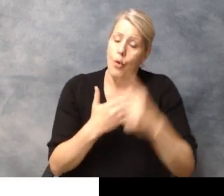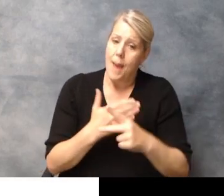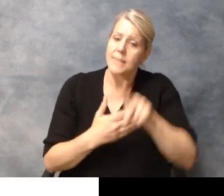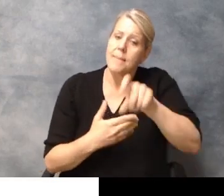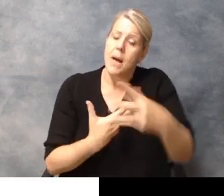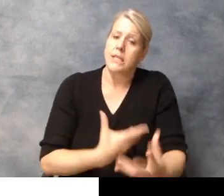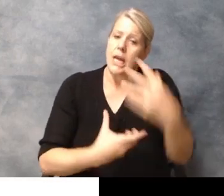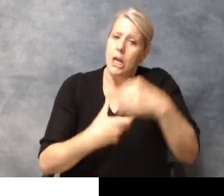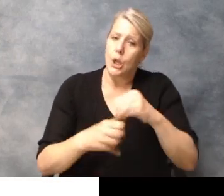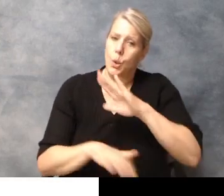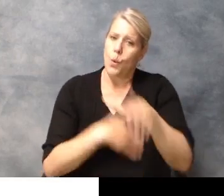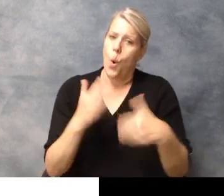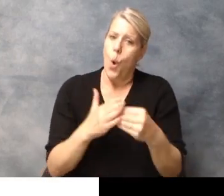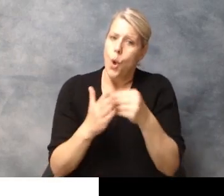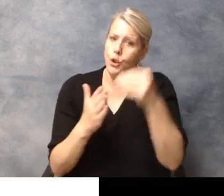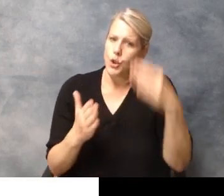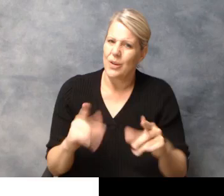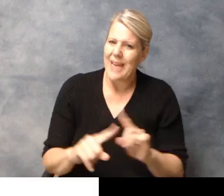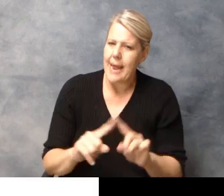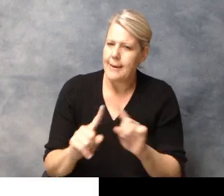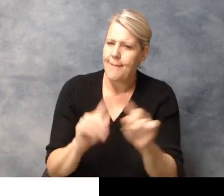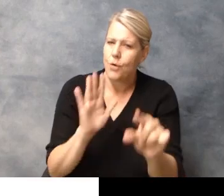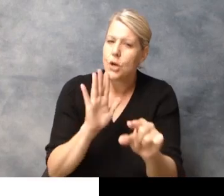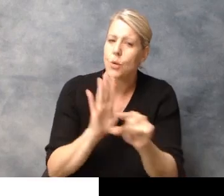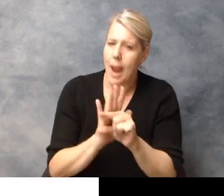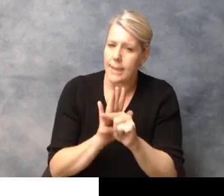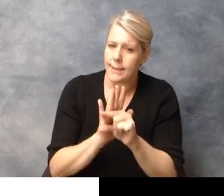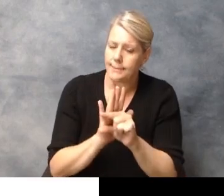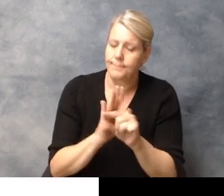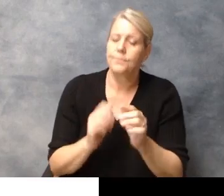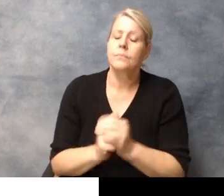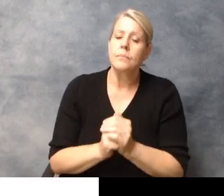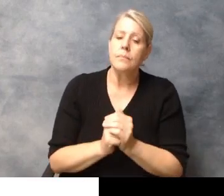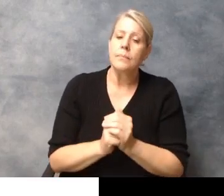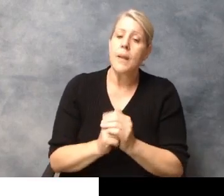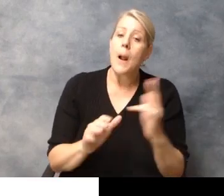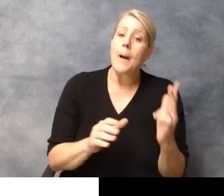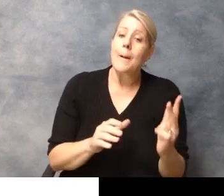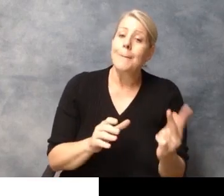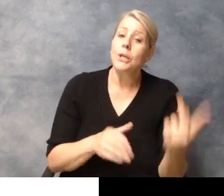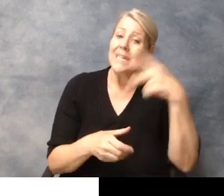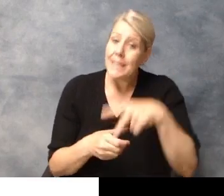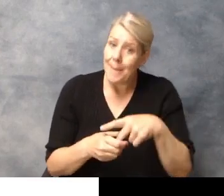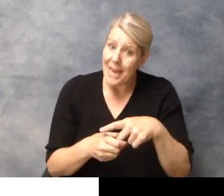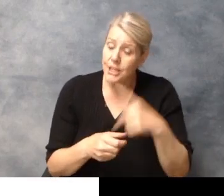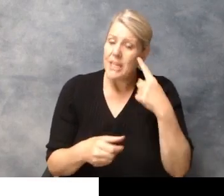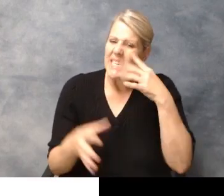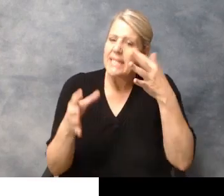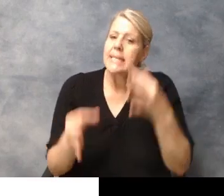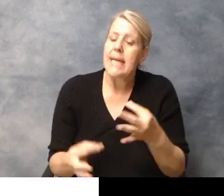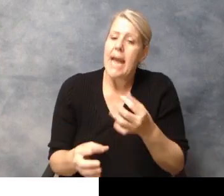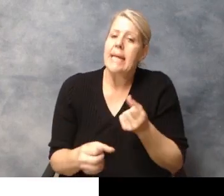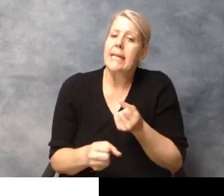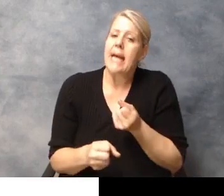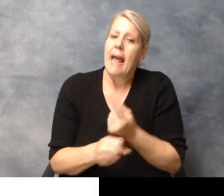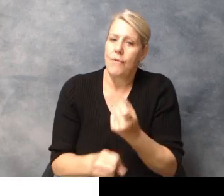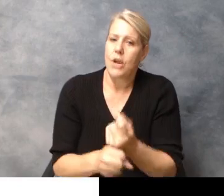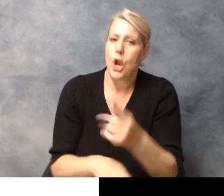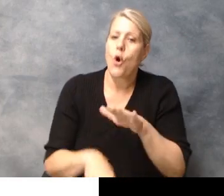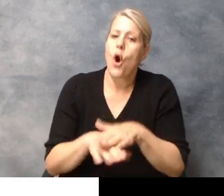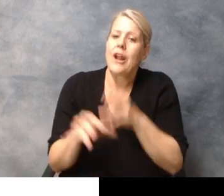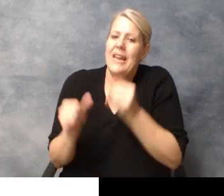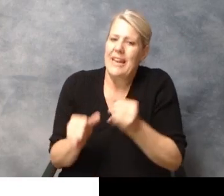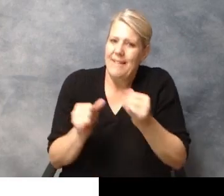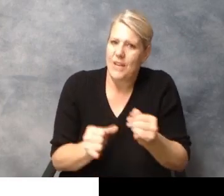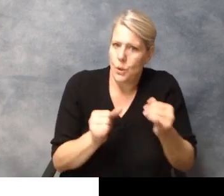grade levels. Participation in state assessments is determined annually on an individualized basis. Students